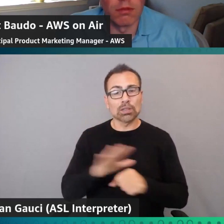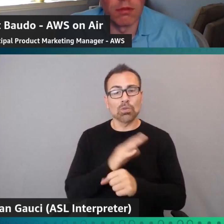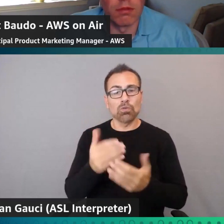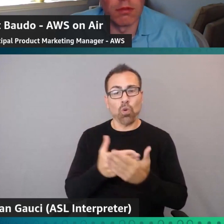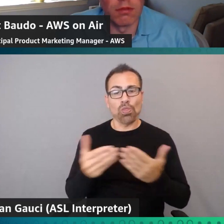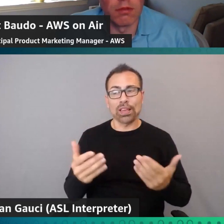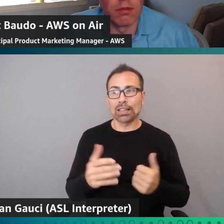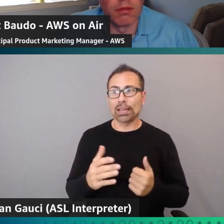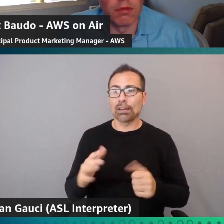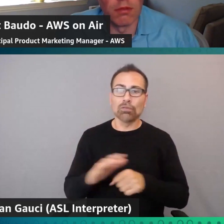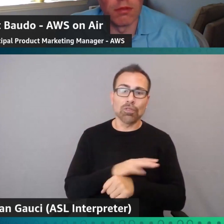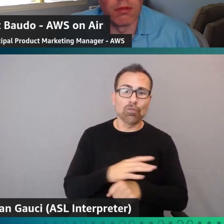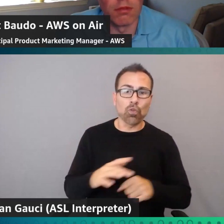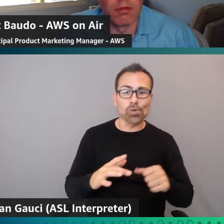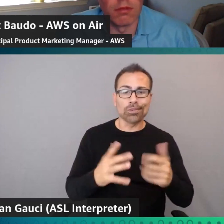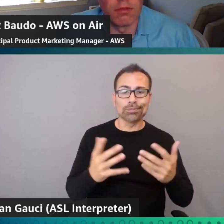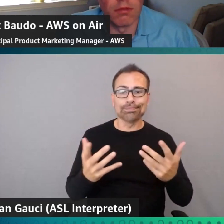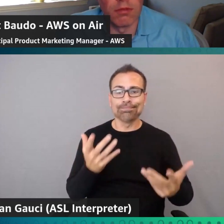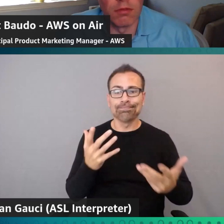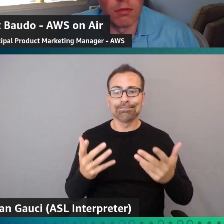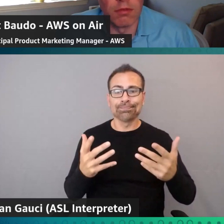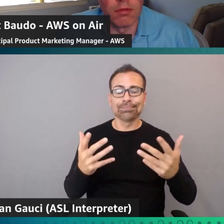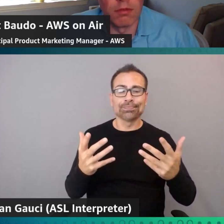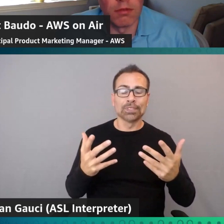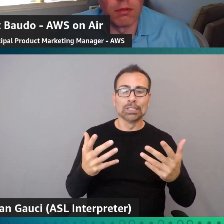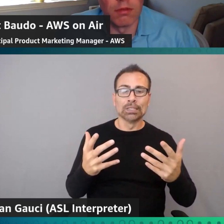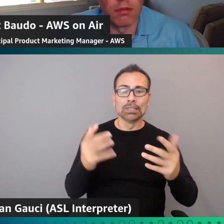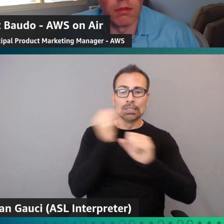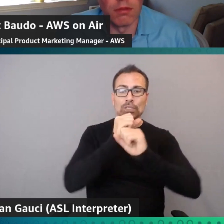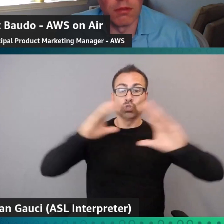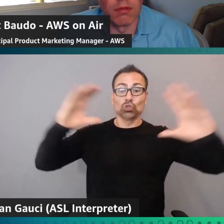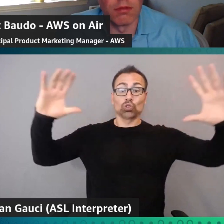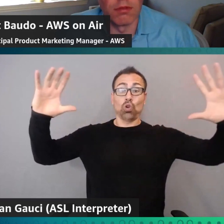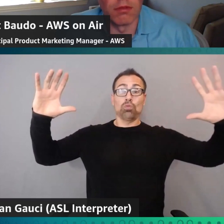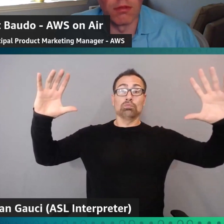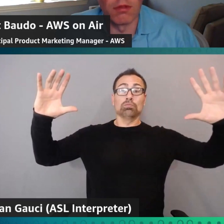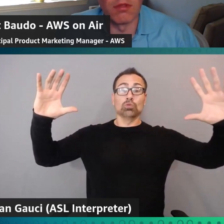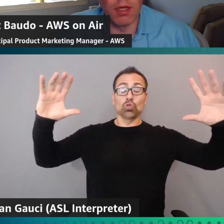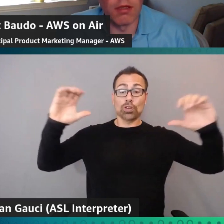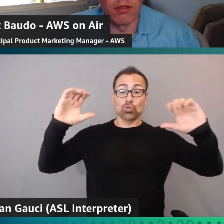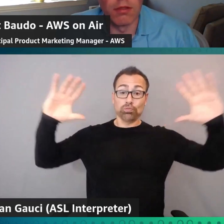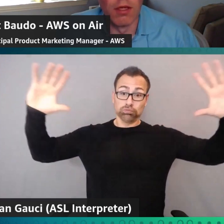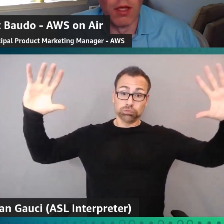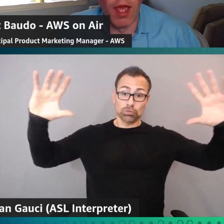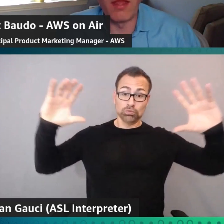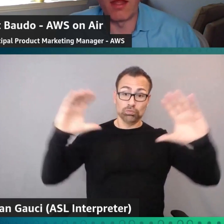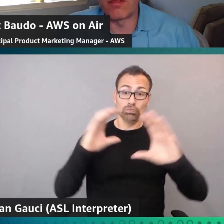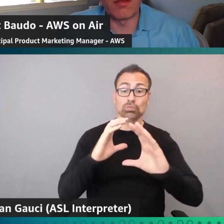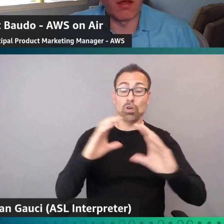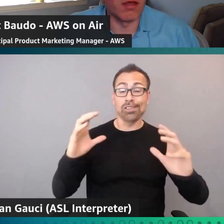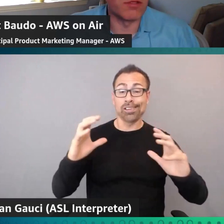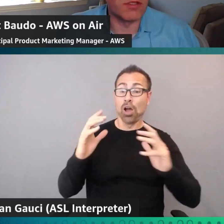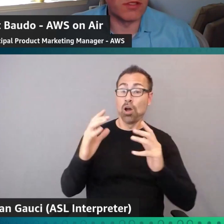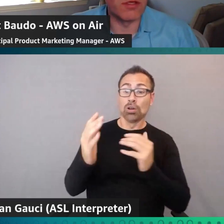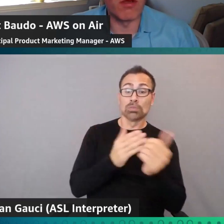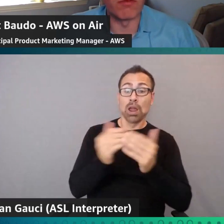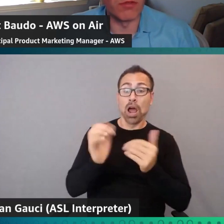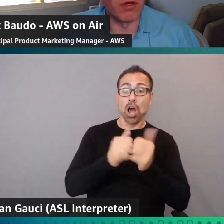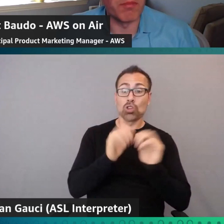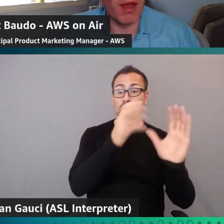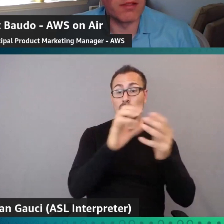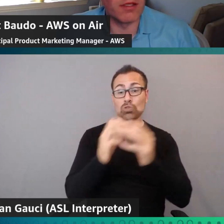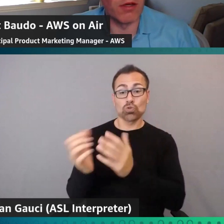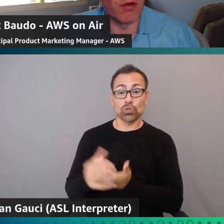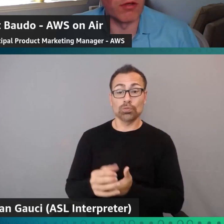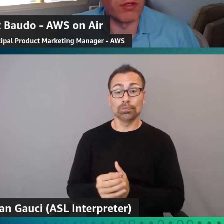of your sort of scope 1 and 2, however you're trying to group them. Yeah. And I think just as a note,